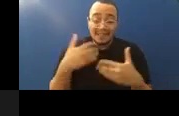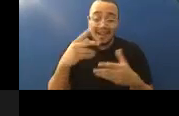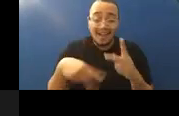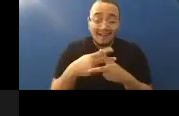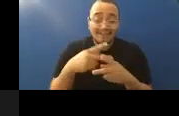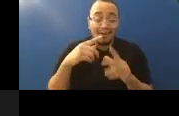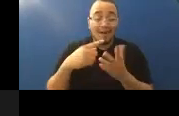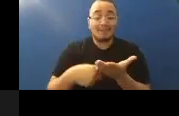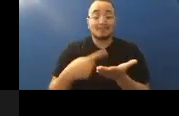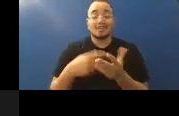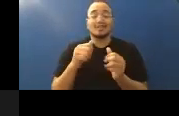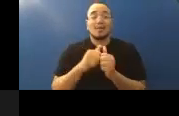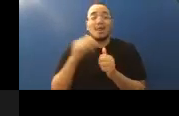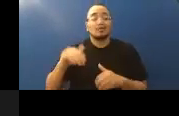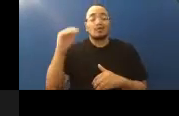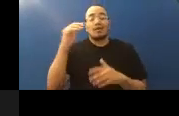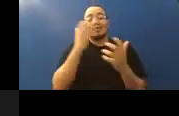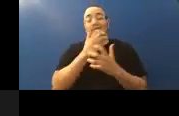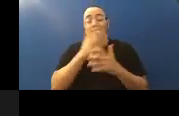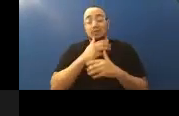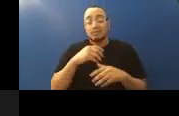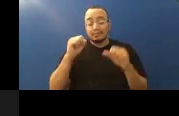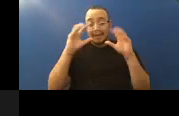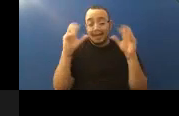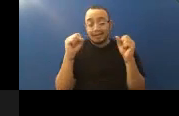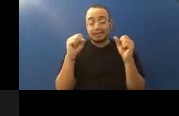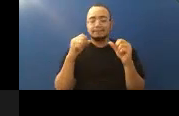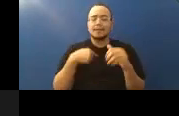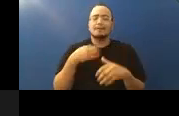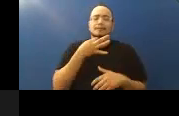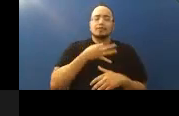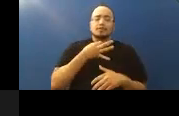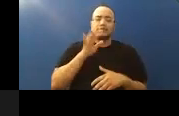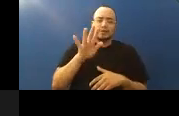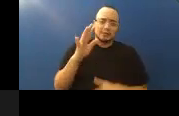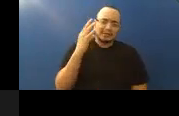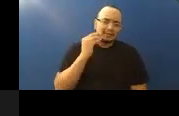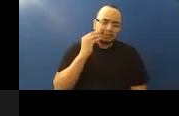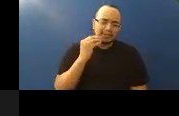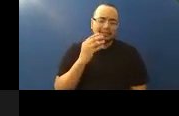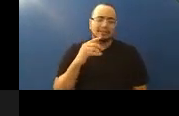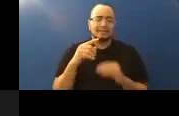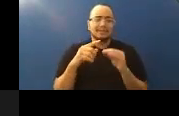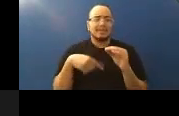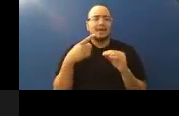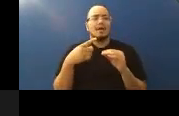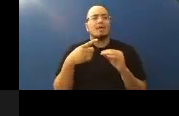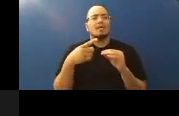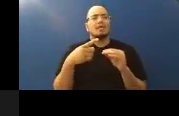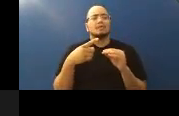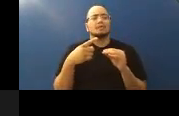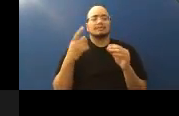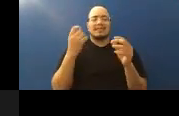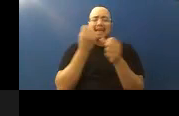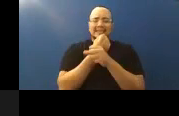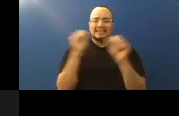and so grateful for the work you do. But I wonder if you have any reactions to kind of that question of safety and